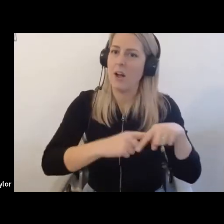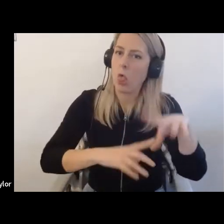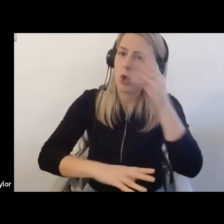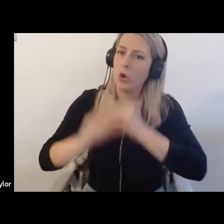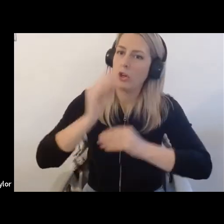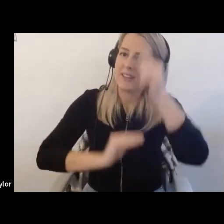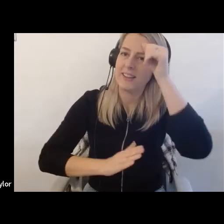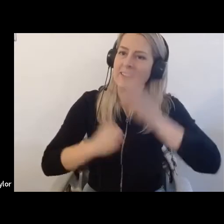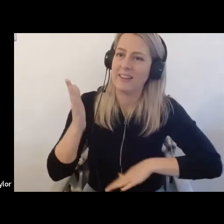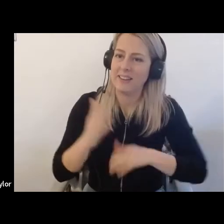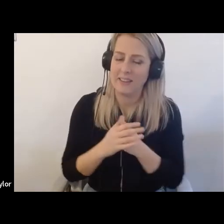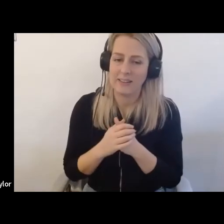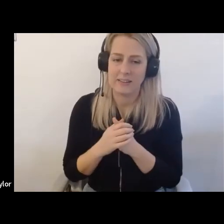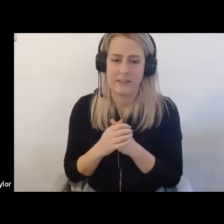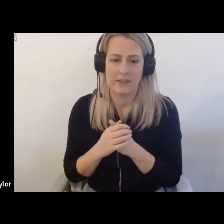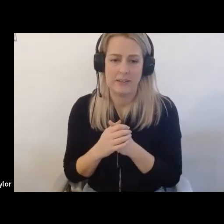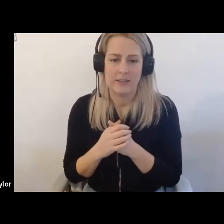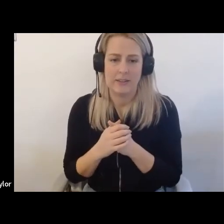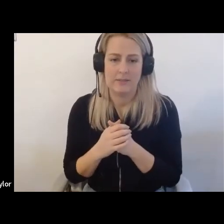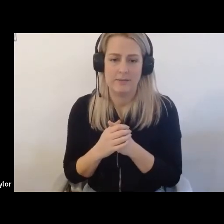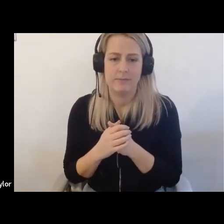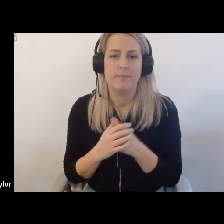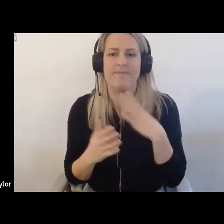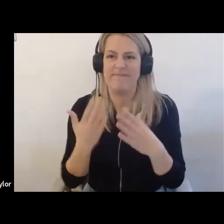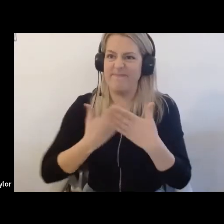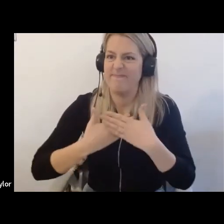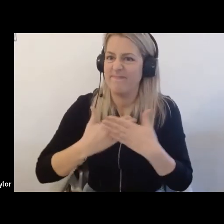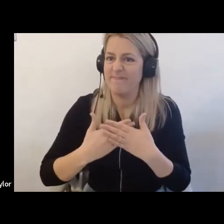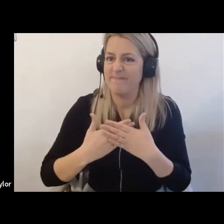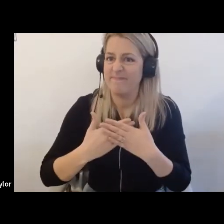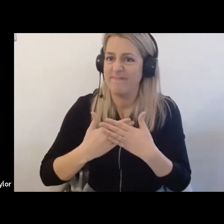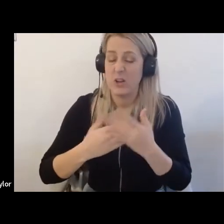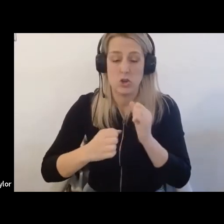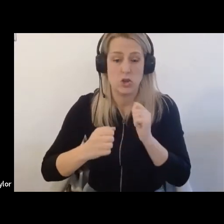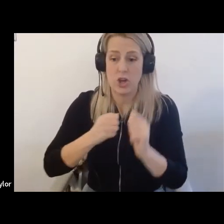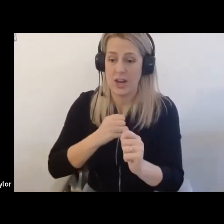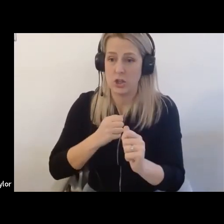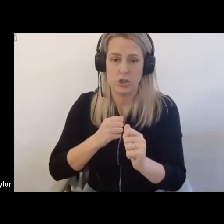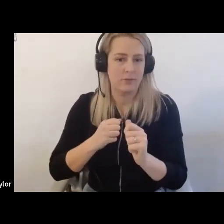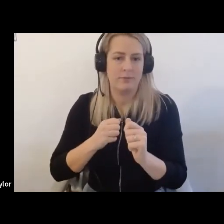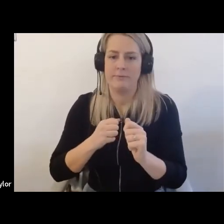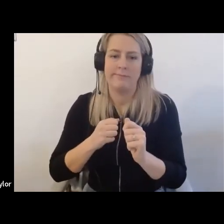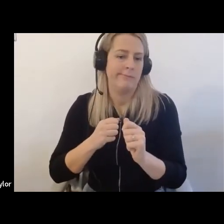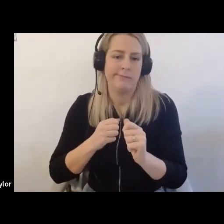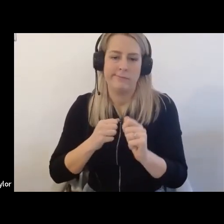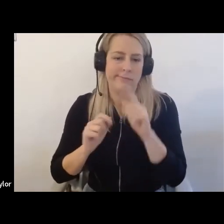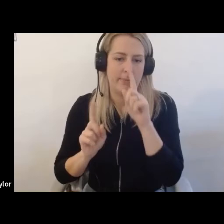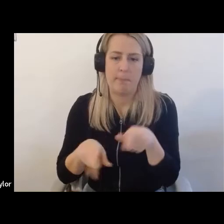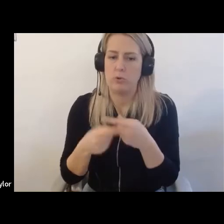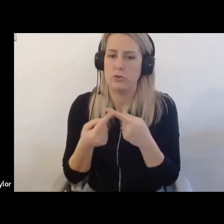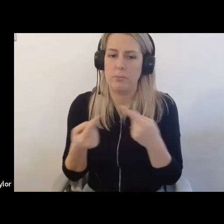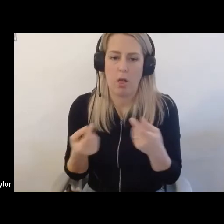The changes required would not be possible without another P, and that's the P